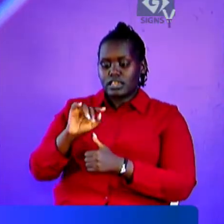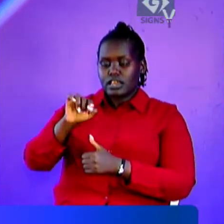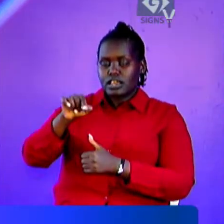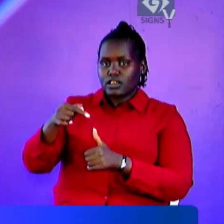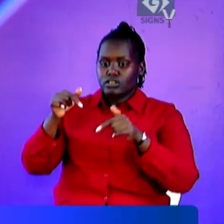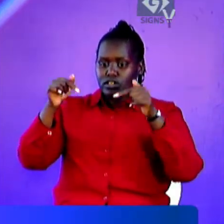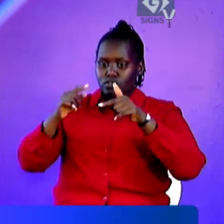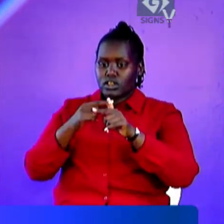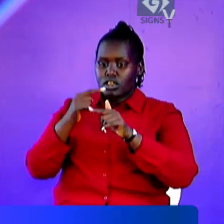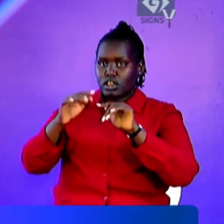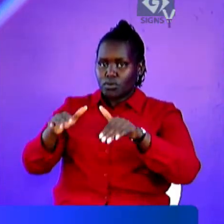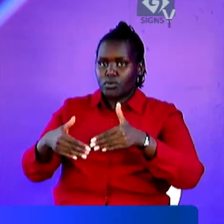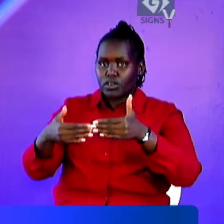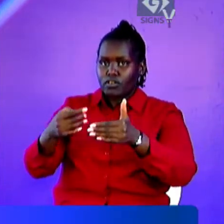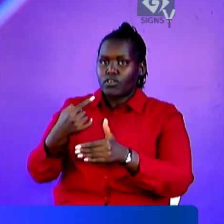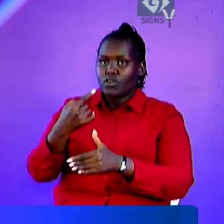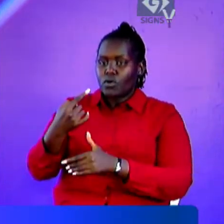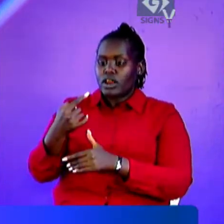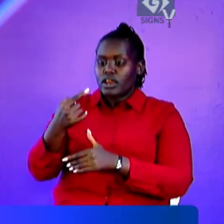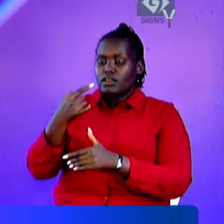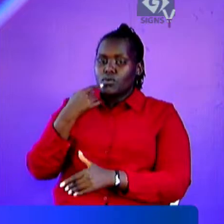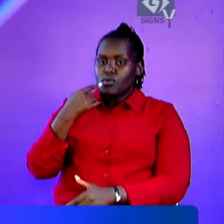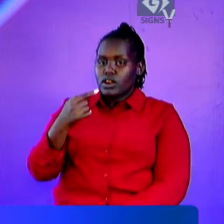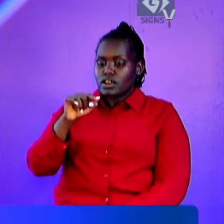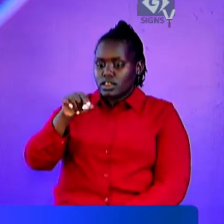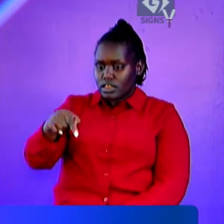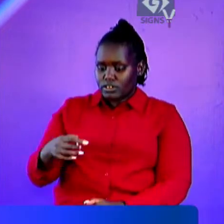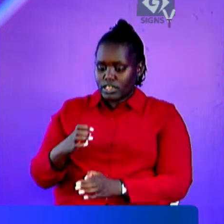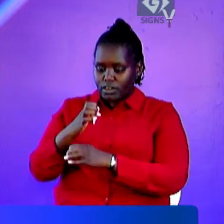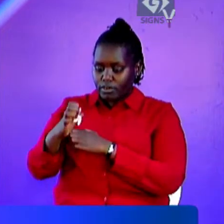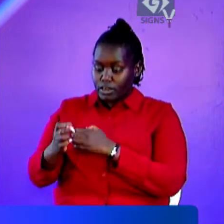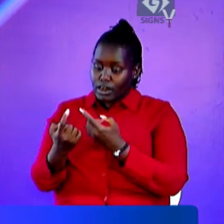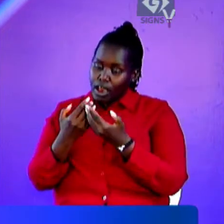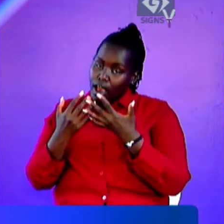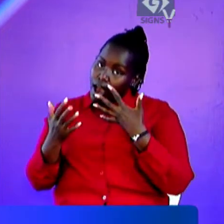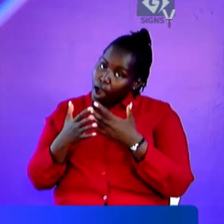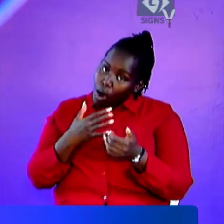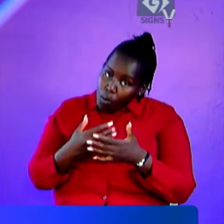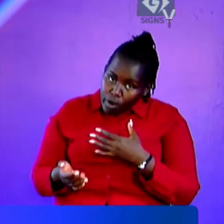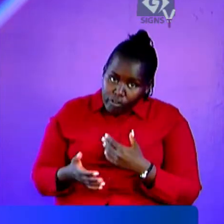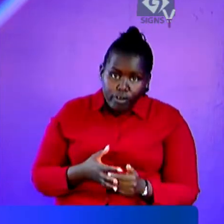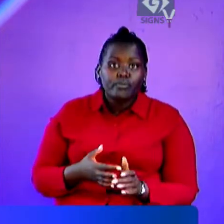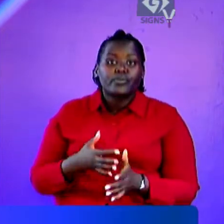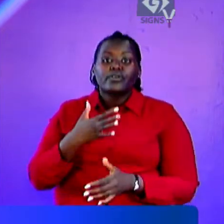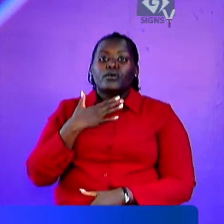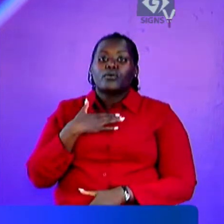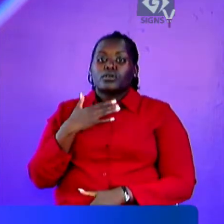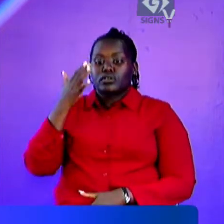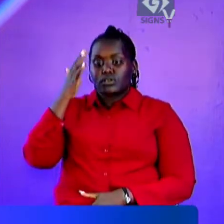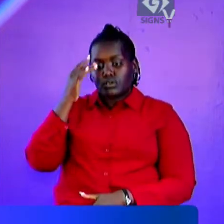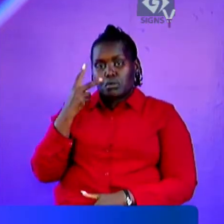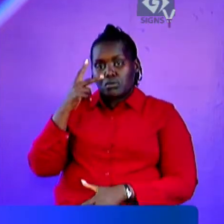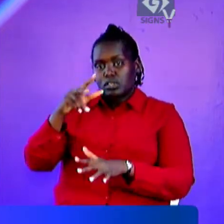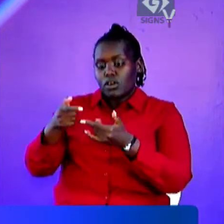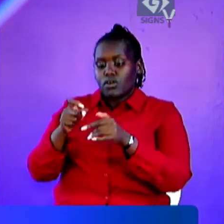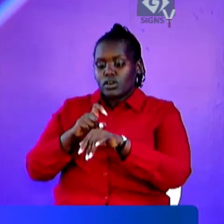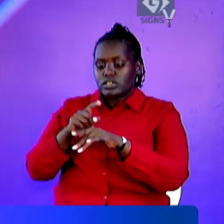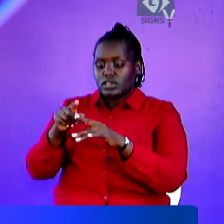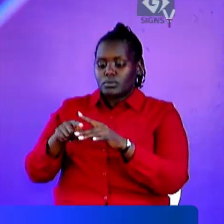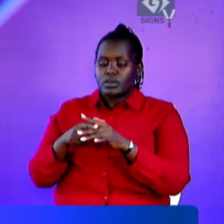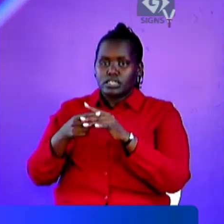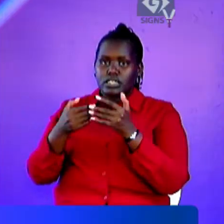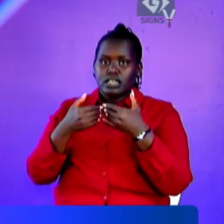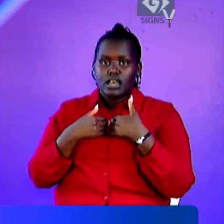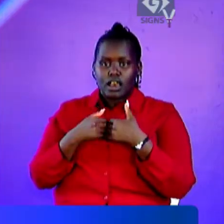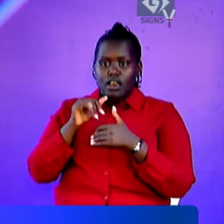you 100,000 at the end. However, one way to look at it is that when you're starting off, have